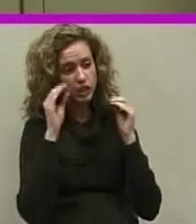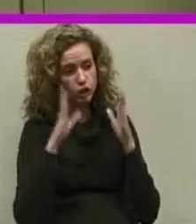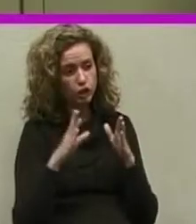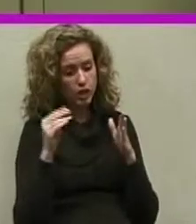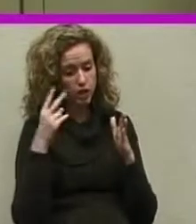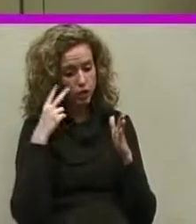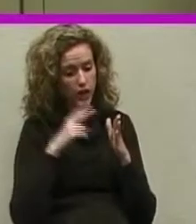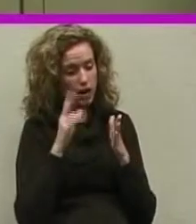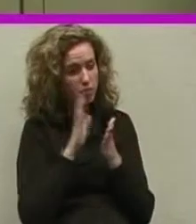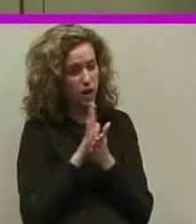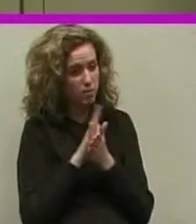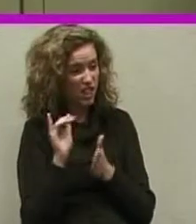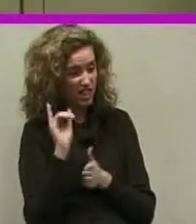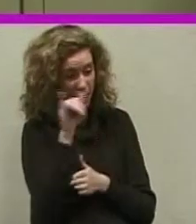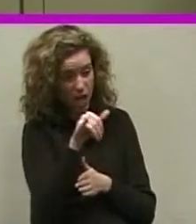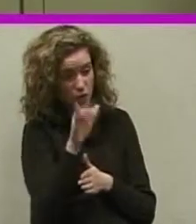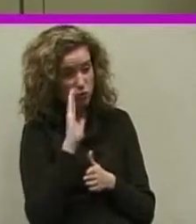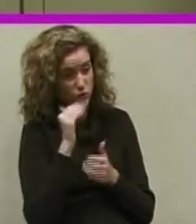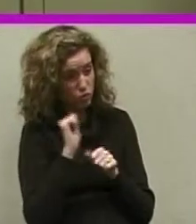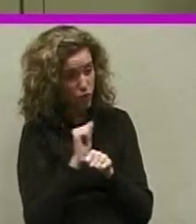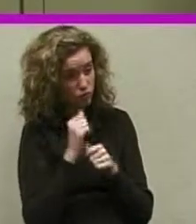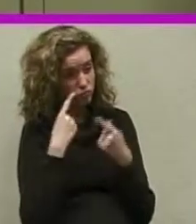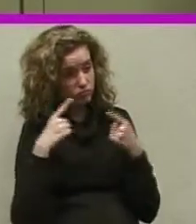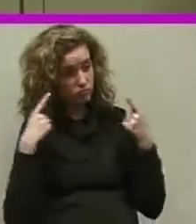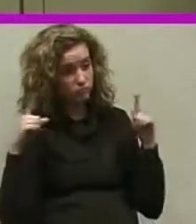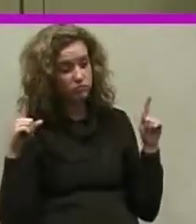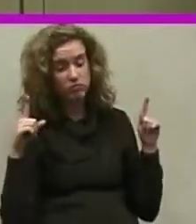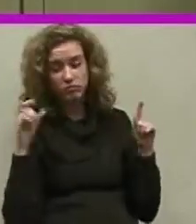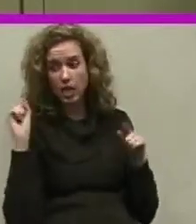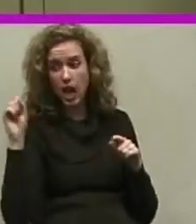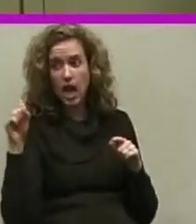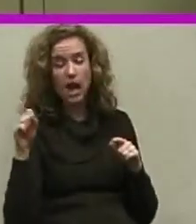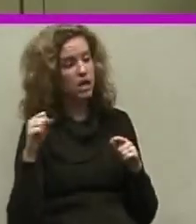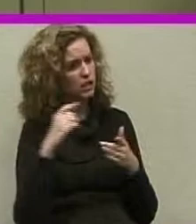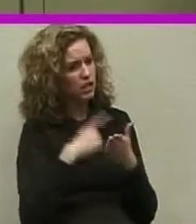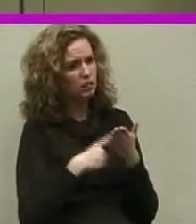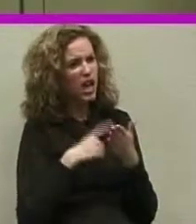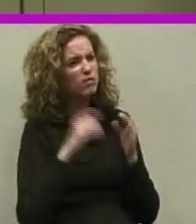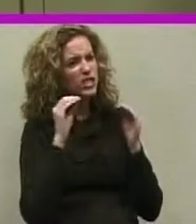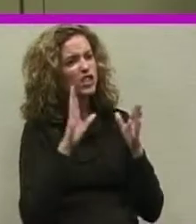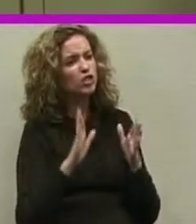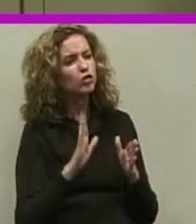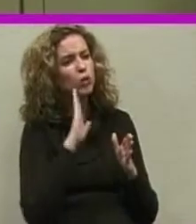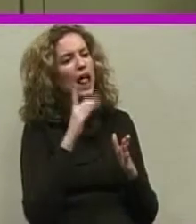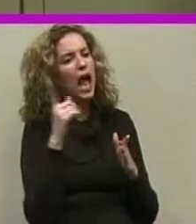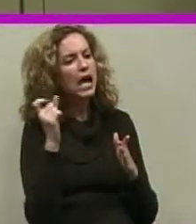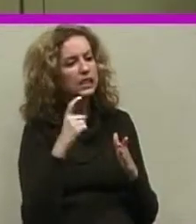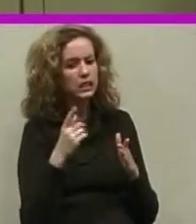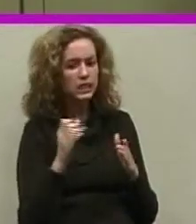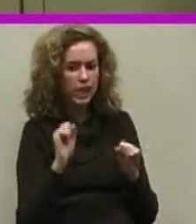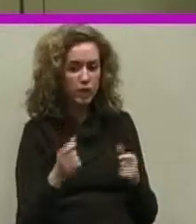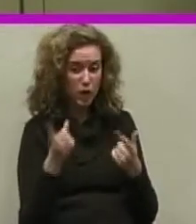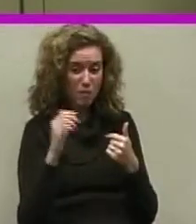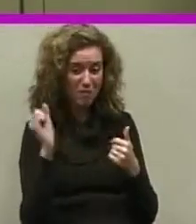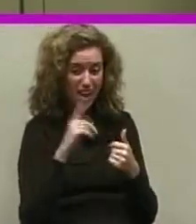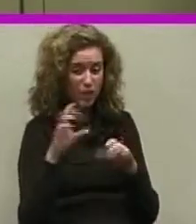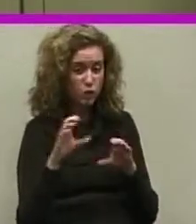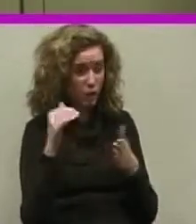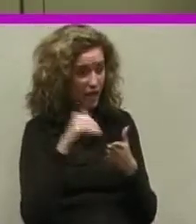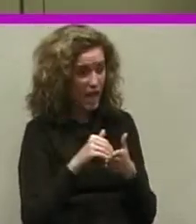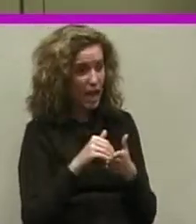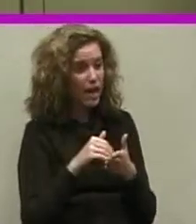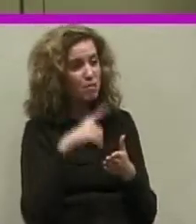this would be powerful? Yeah, we've had teachers ask, will you come back in and do this again? Again, teaching is so private,